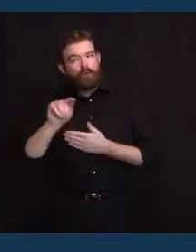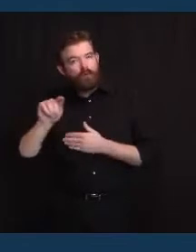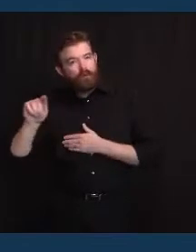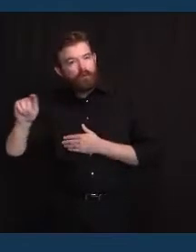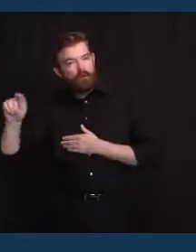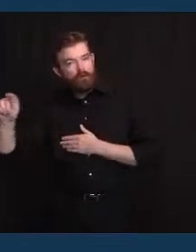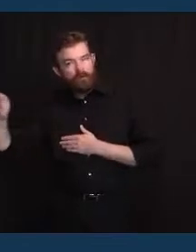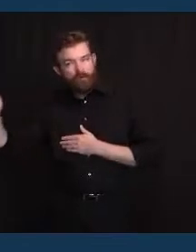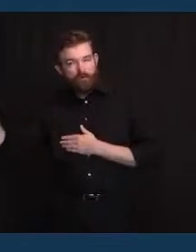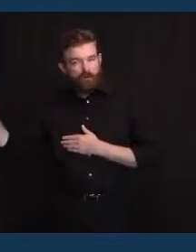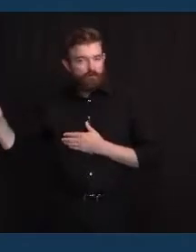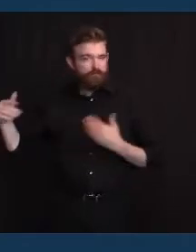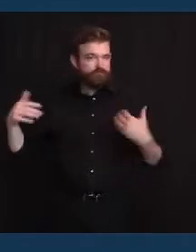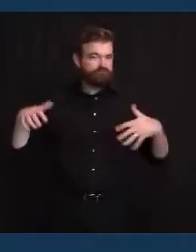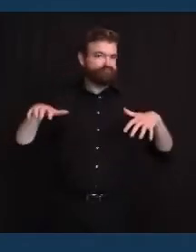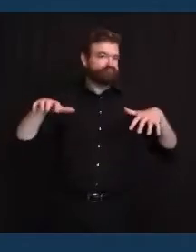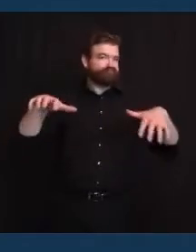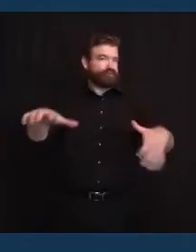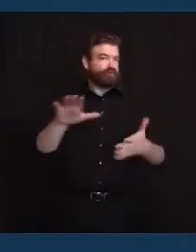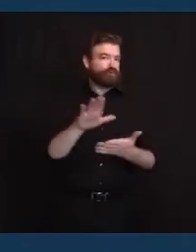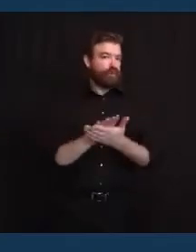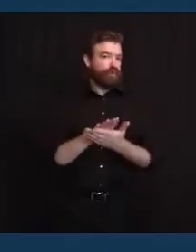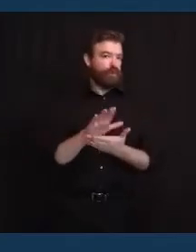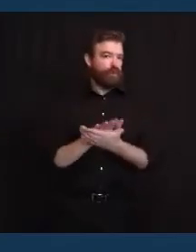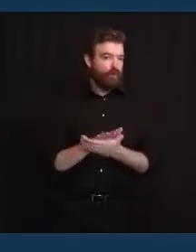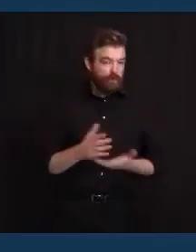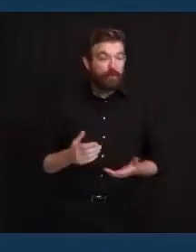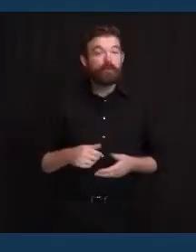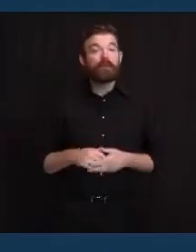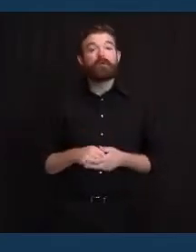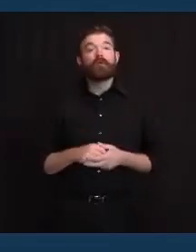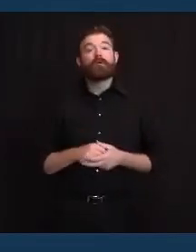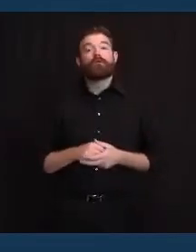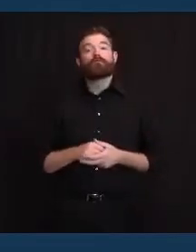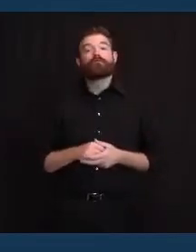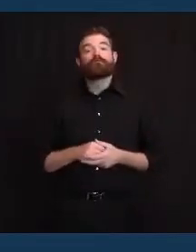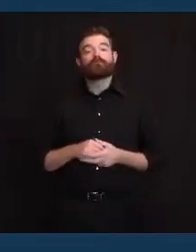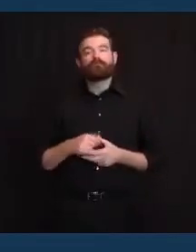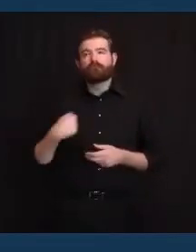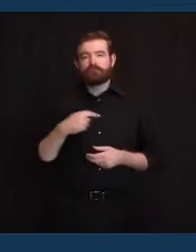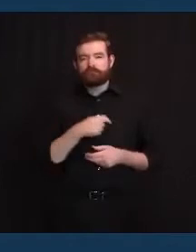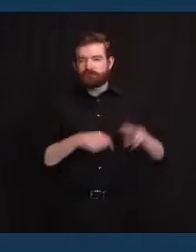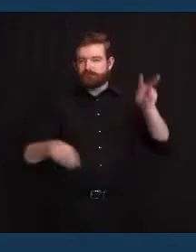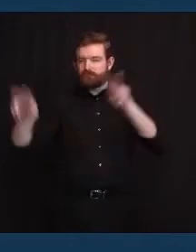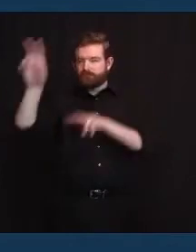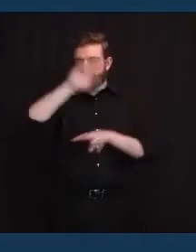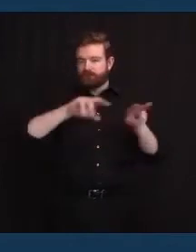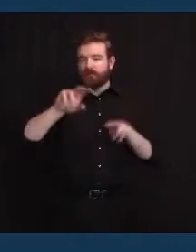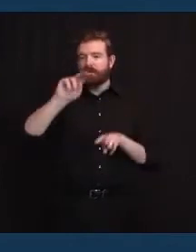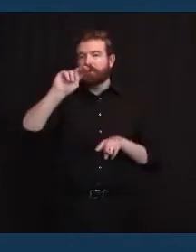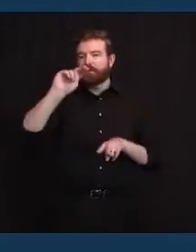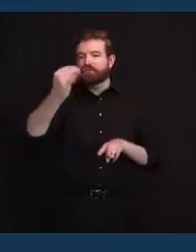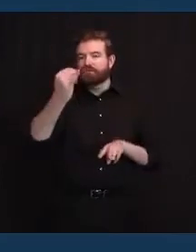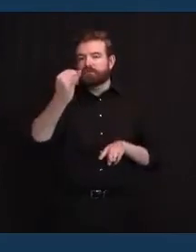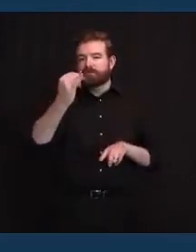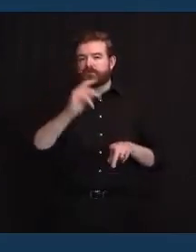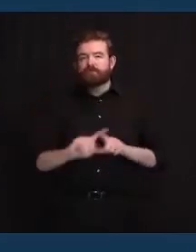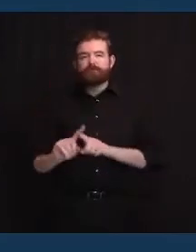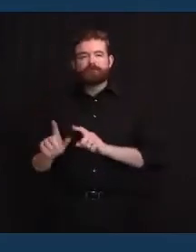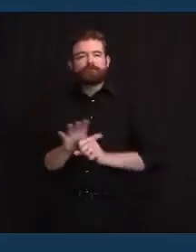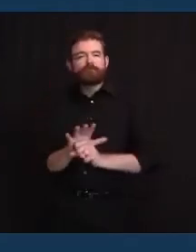among our schools and education communities, which can each vary greatly, even among